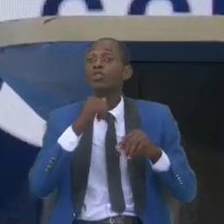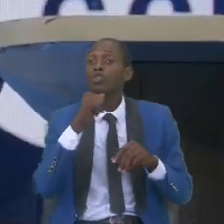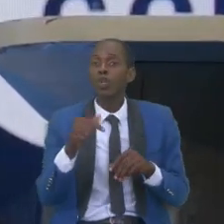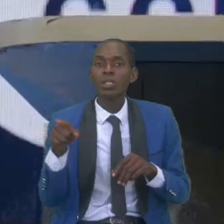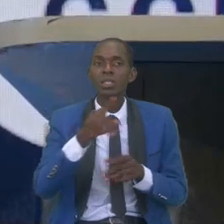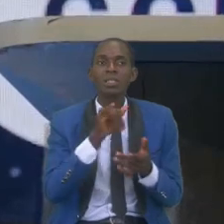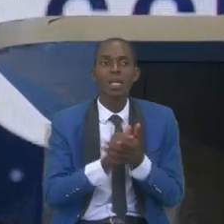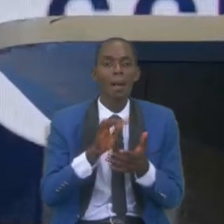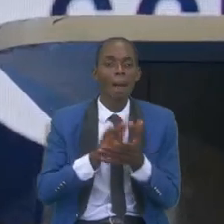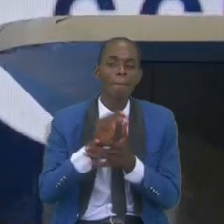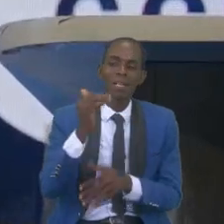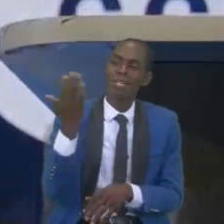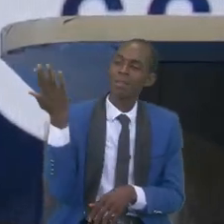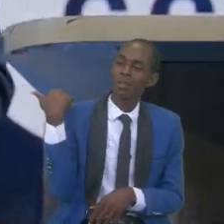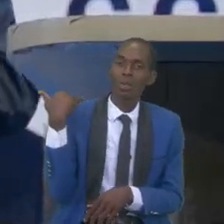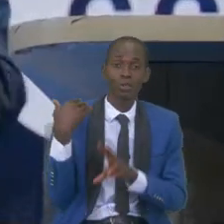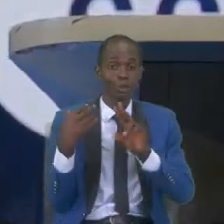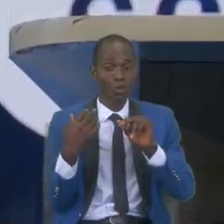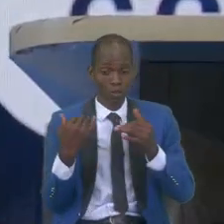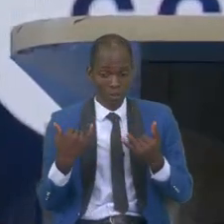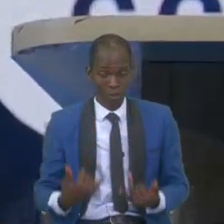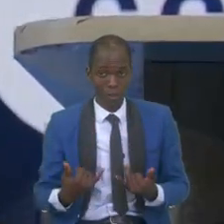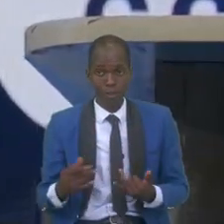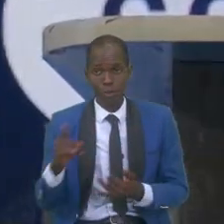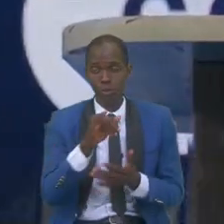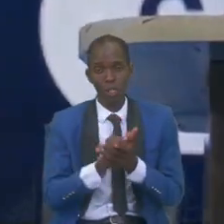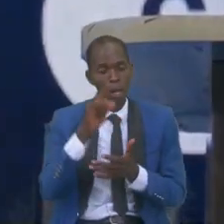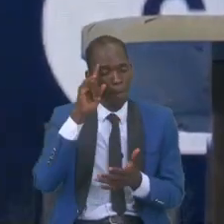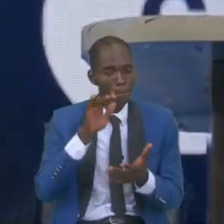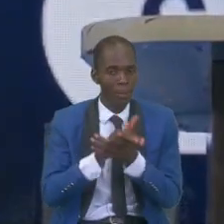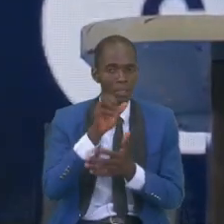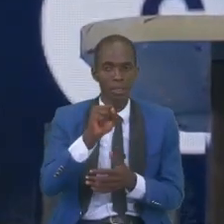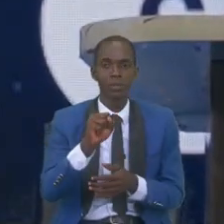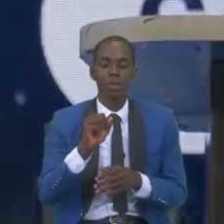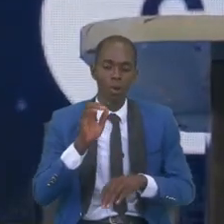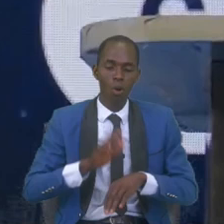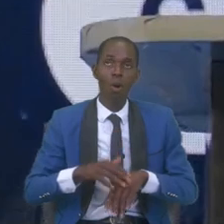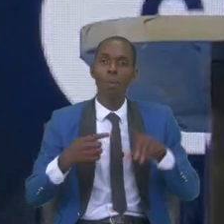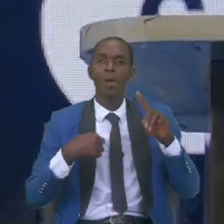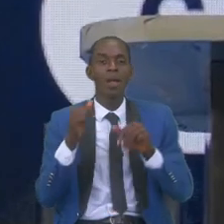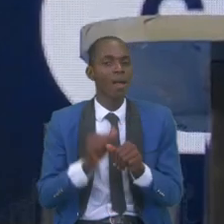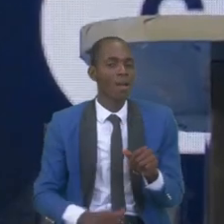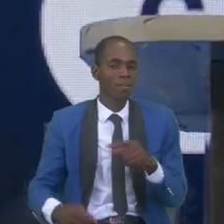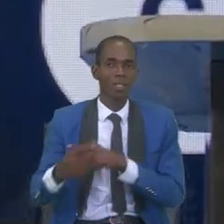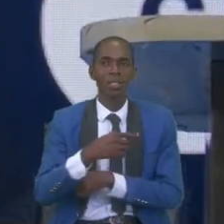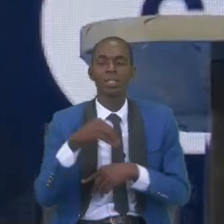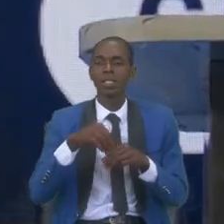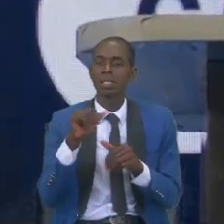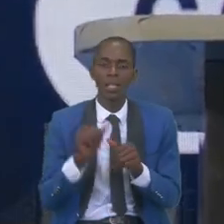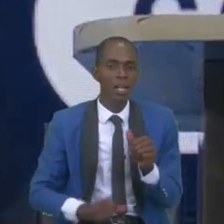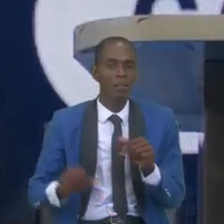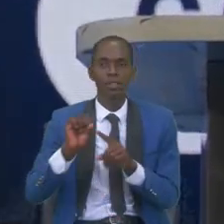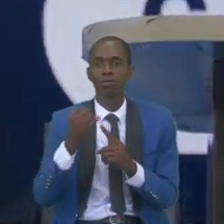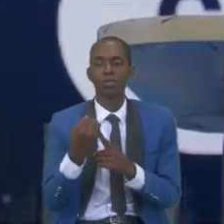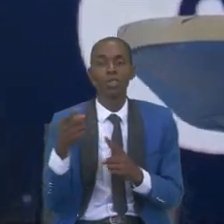the past, he that believeth on me every day, he that believeth on me in every situation, he